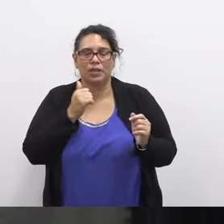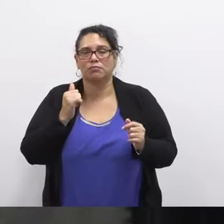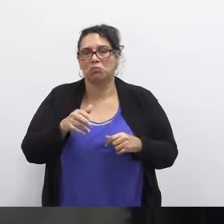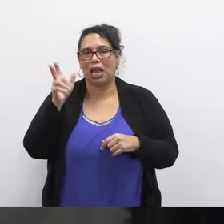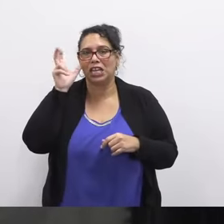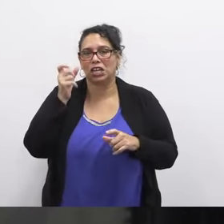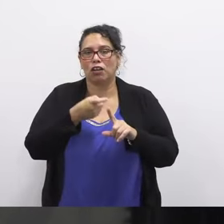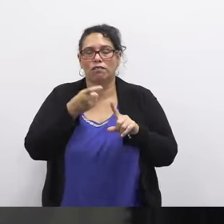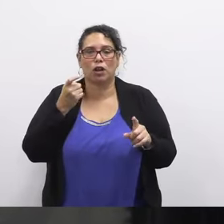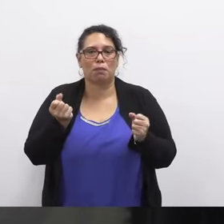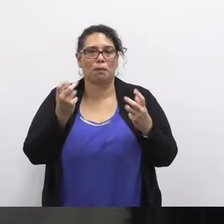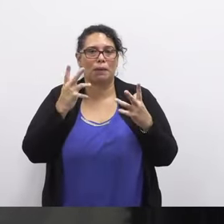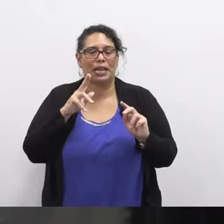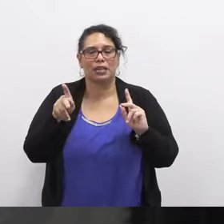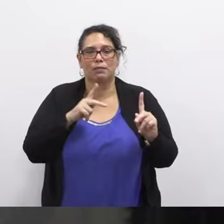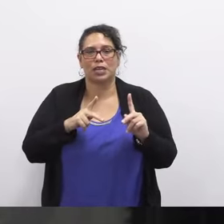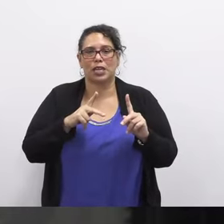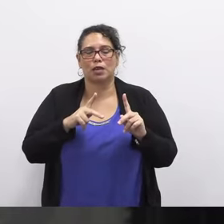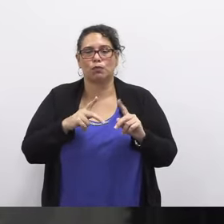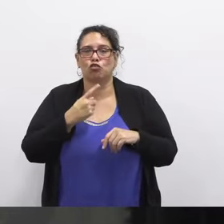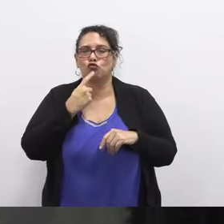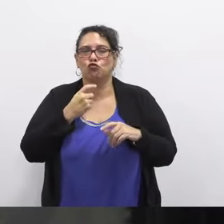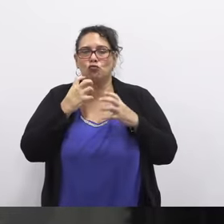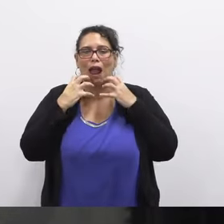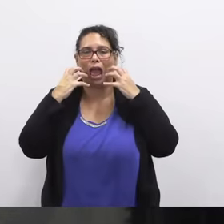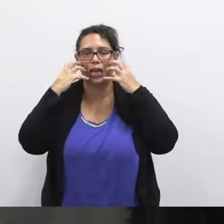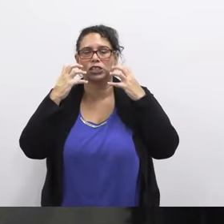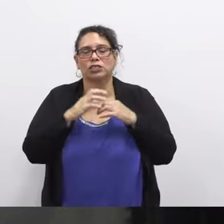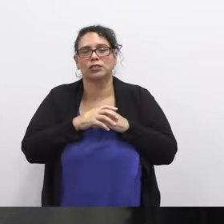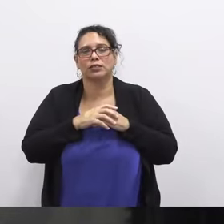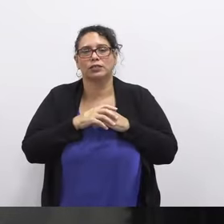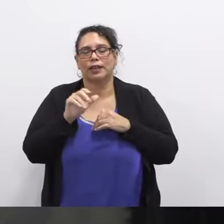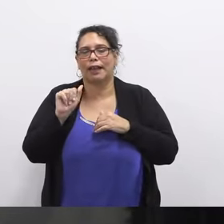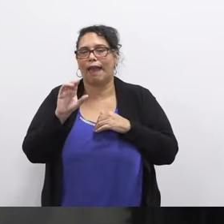people. Skin breakouts, rashes, acnes, impaired